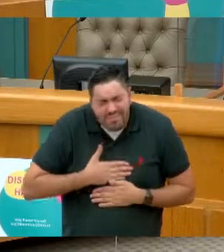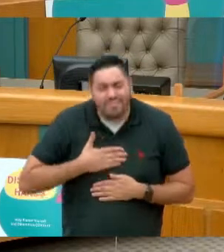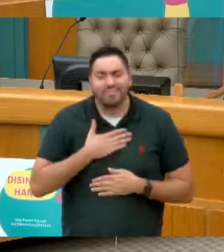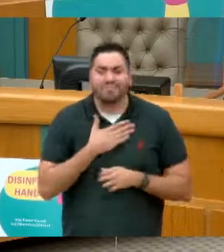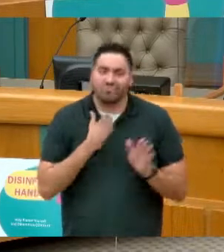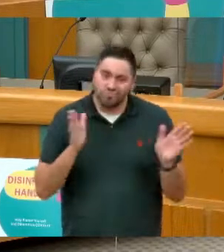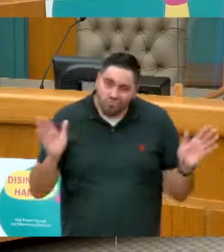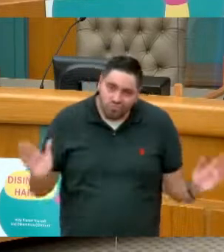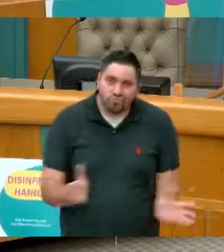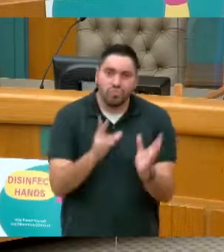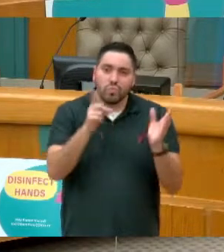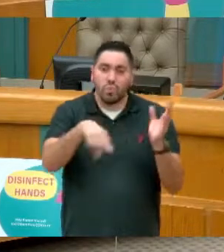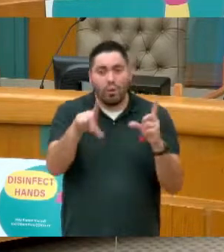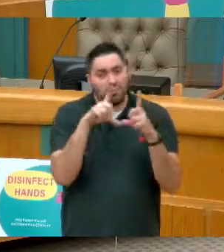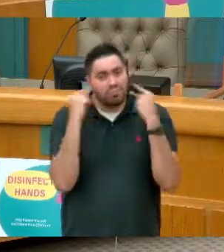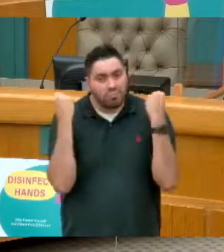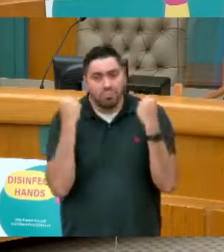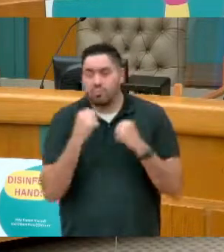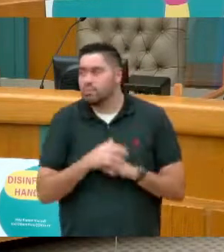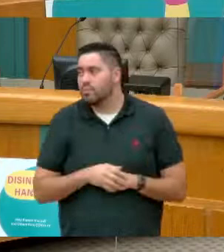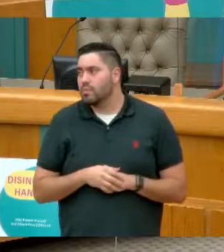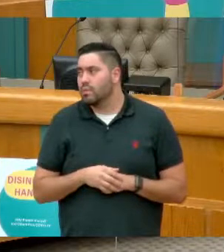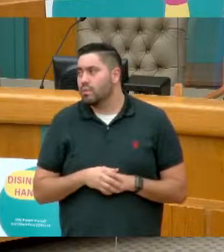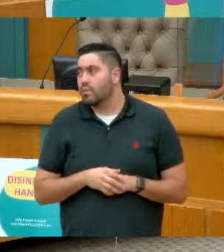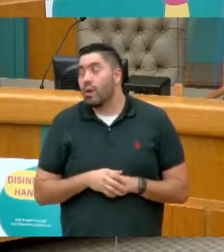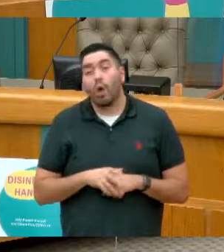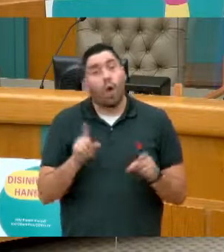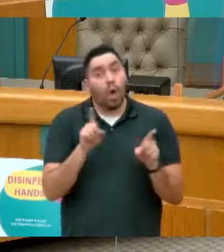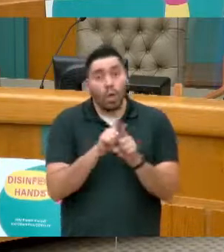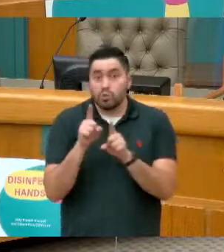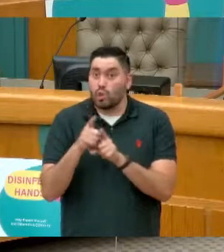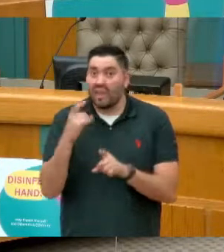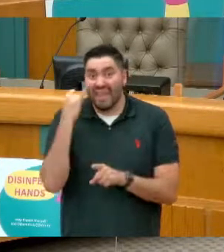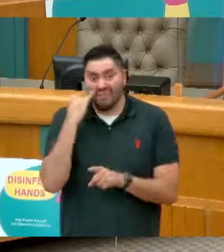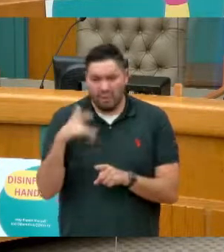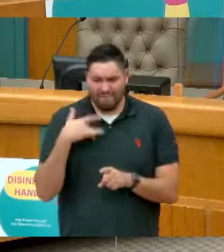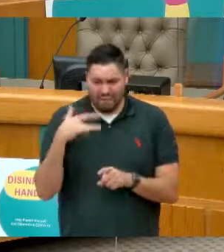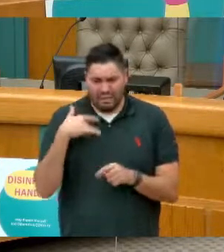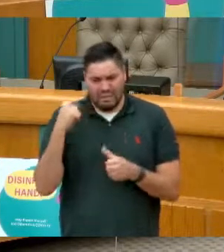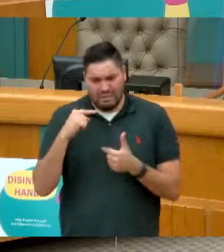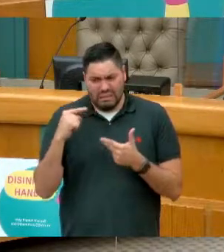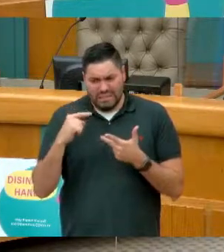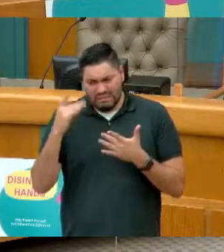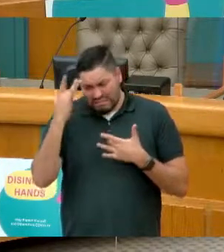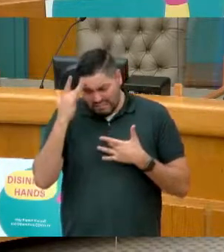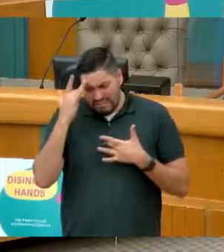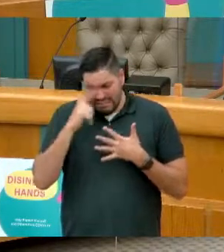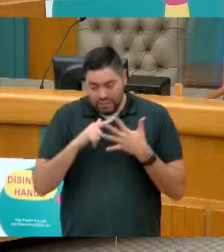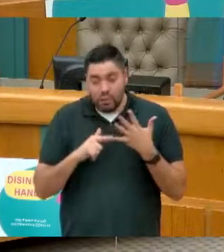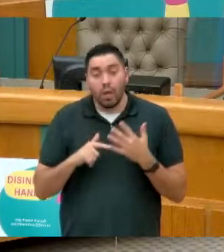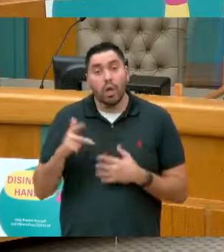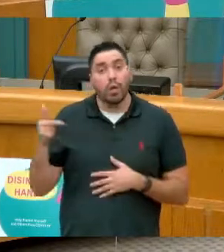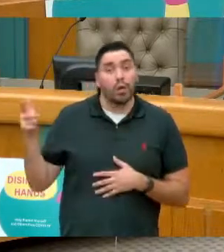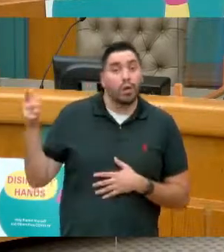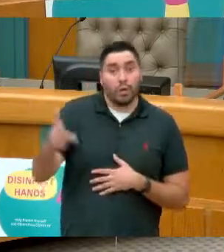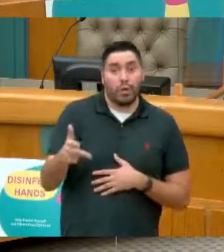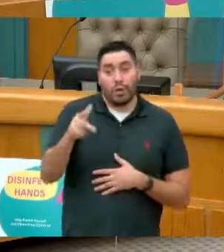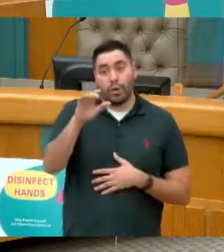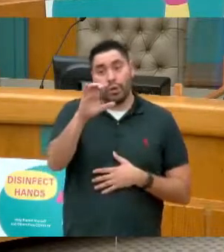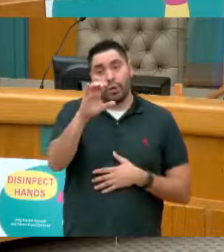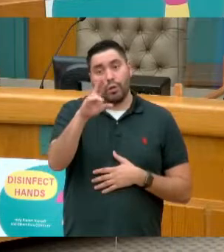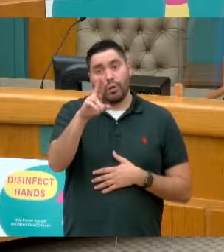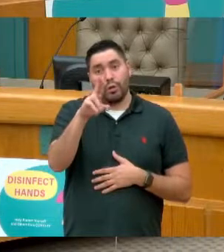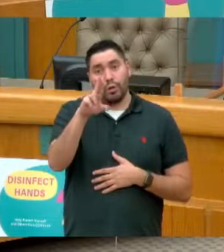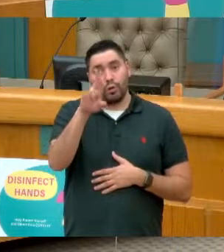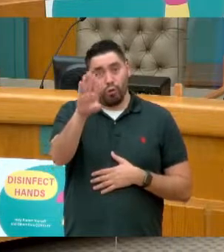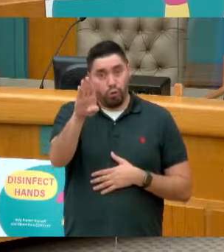hands. There's hand sanitizer at every polling location as well that we provide for you. And things that you can do to help keep everyone safe